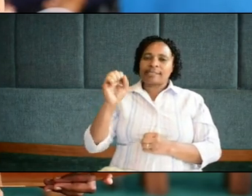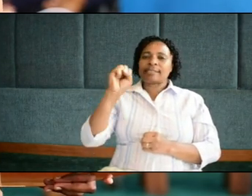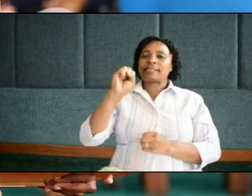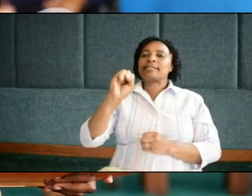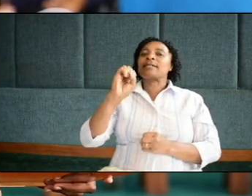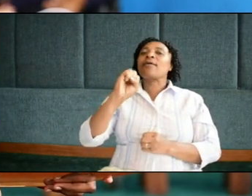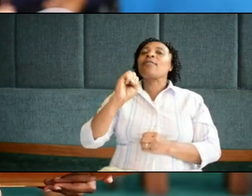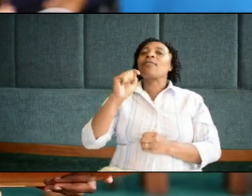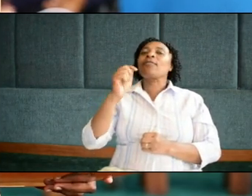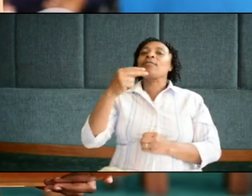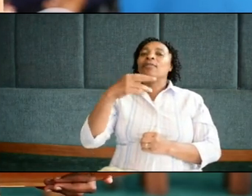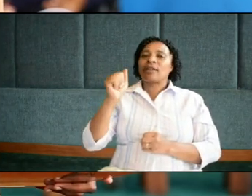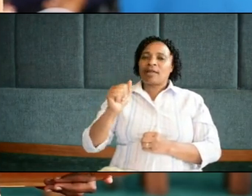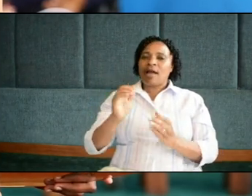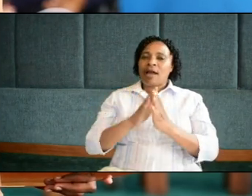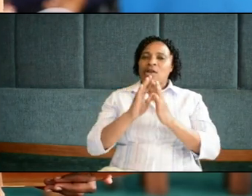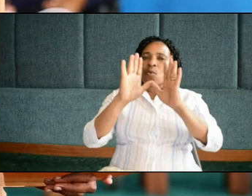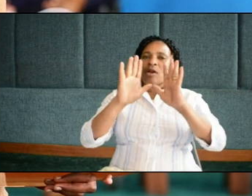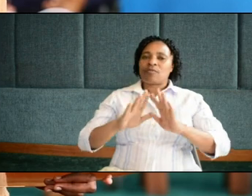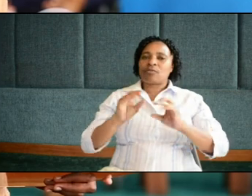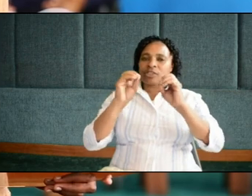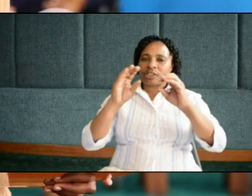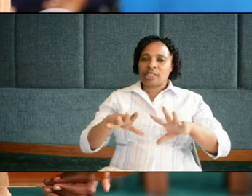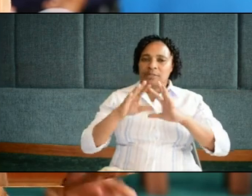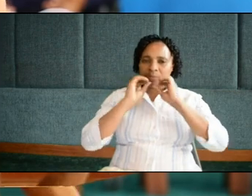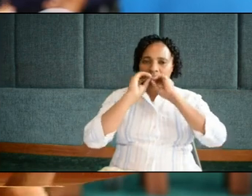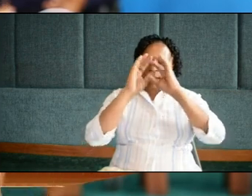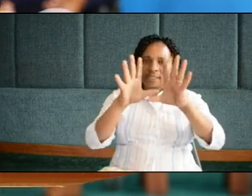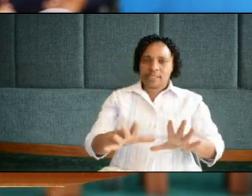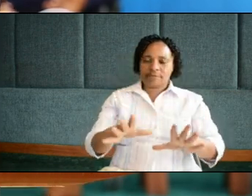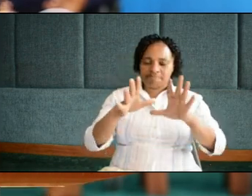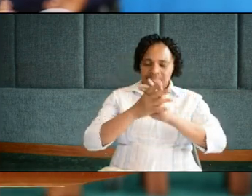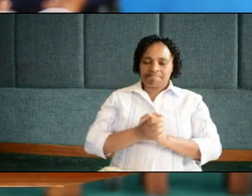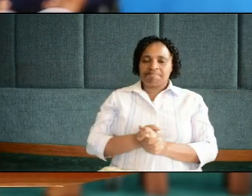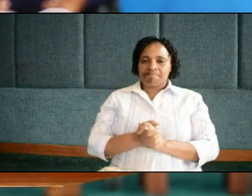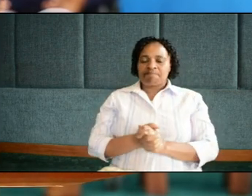teen teachers. Be blessed.